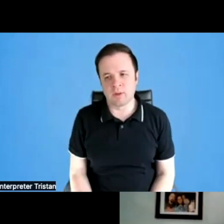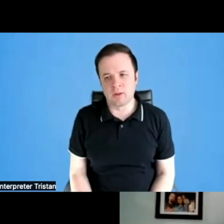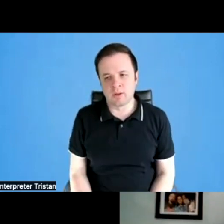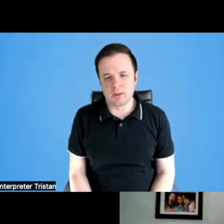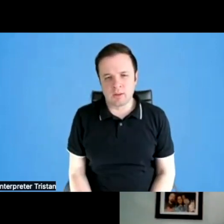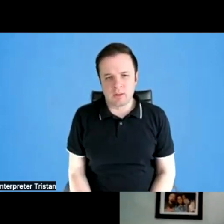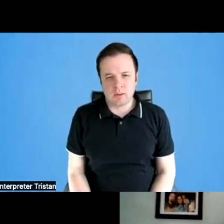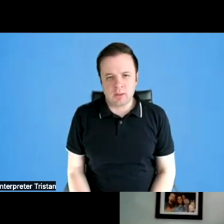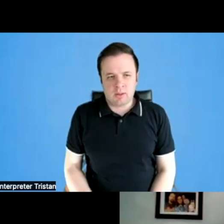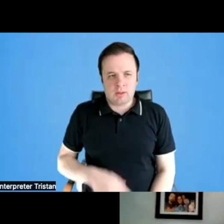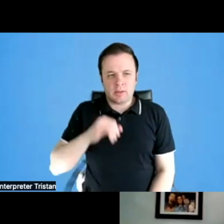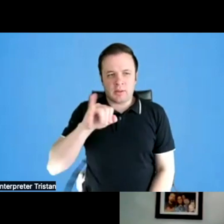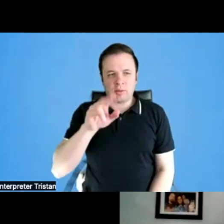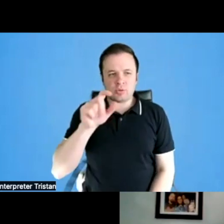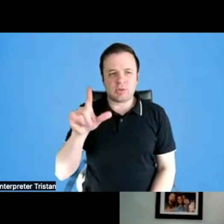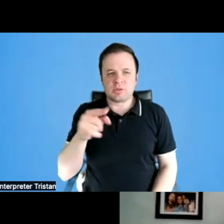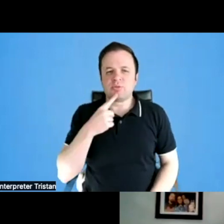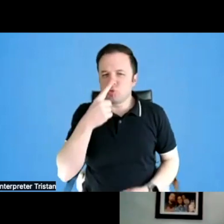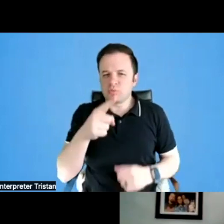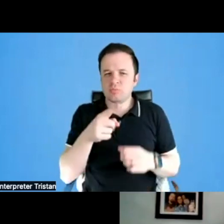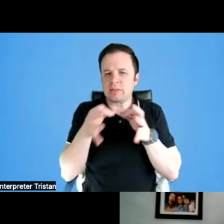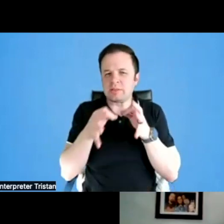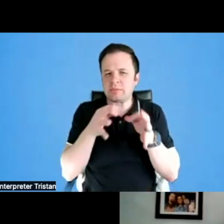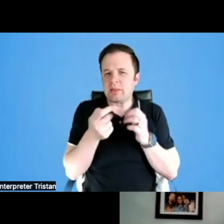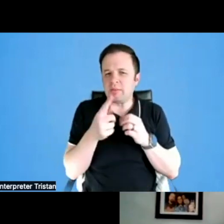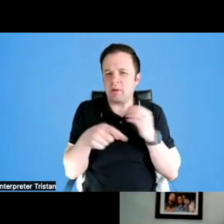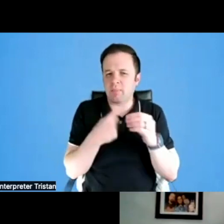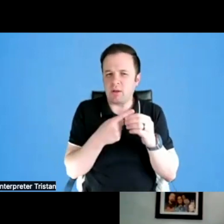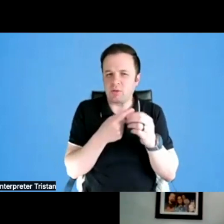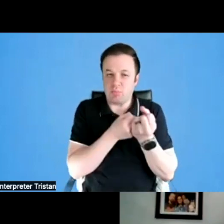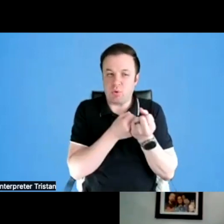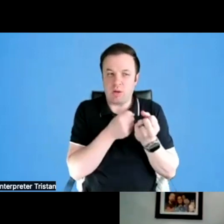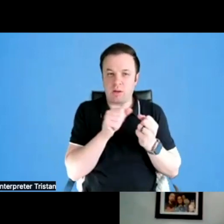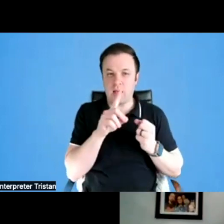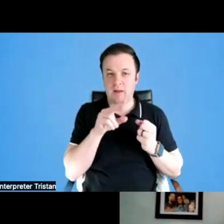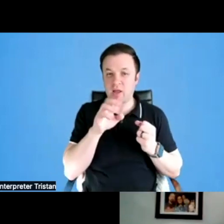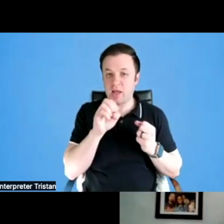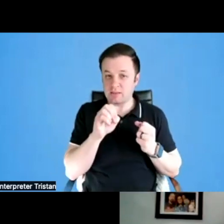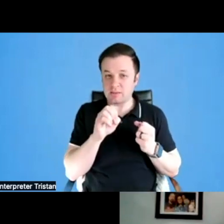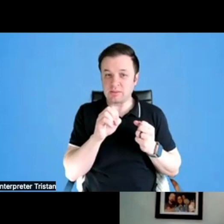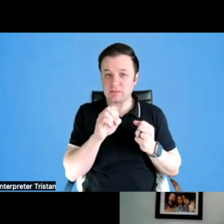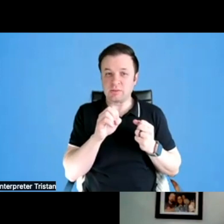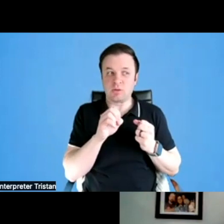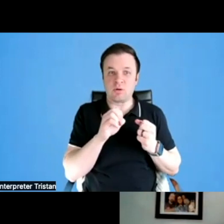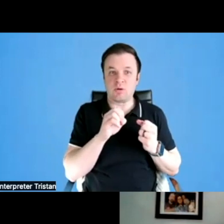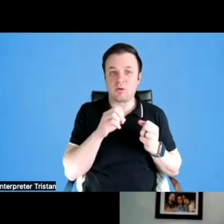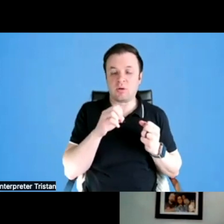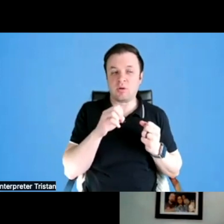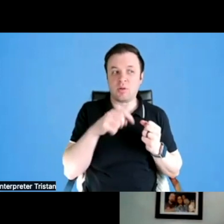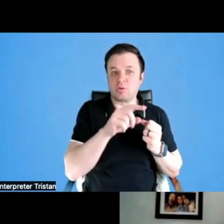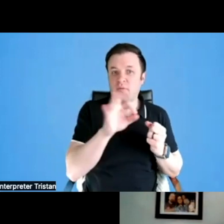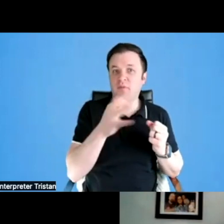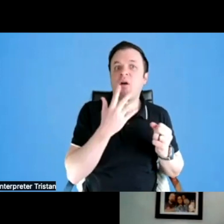Would you just talk a little bit about supporting advocates, and particularly advocates of color, as they're working in systems where there's